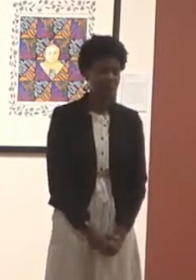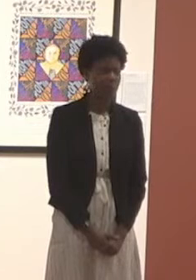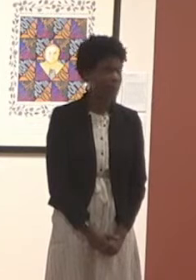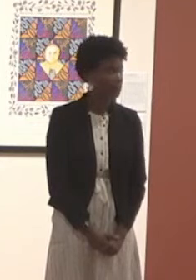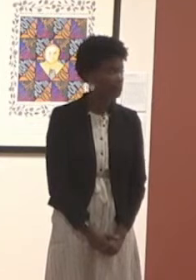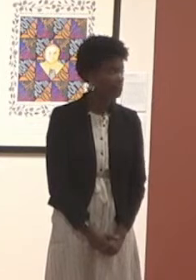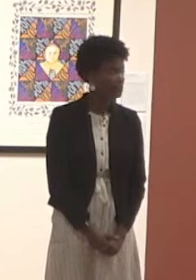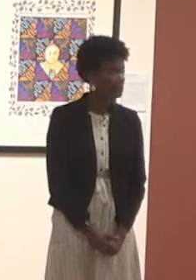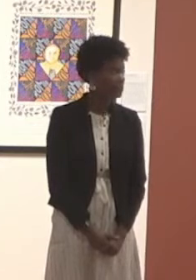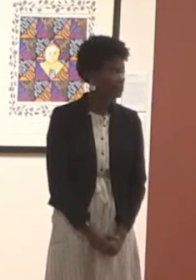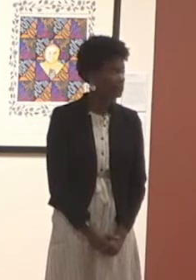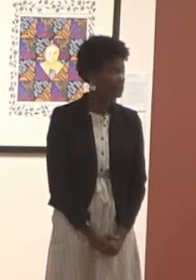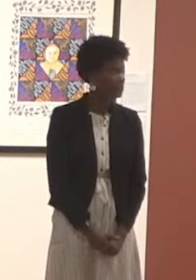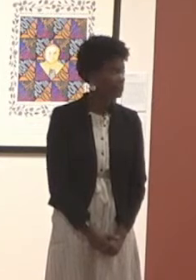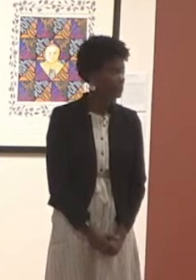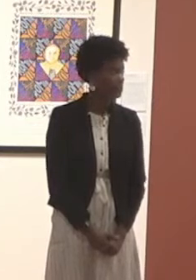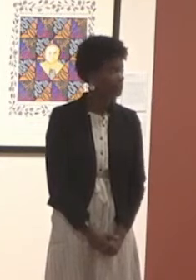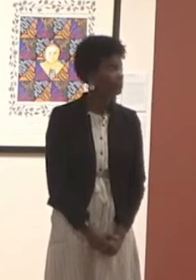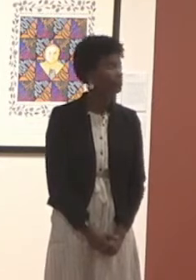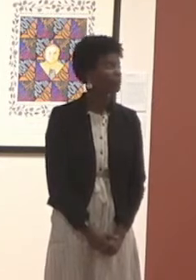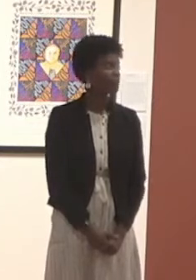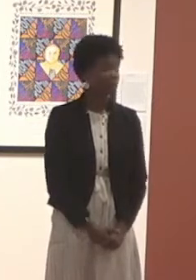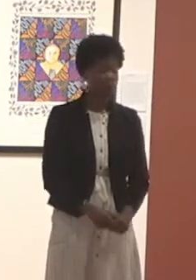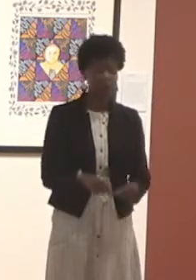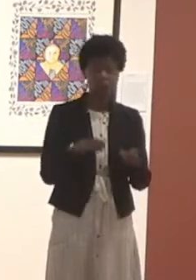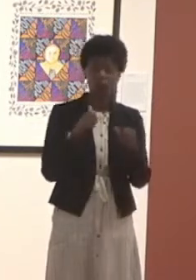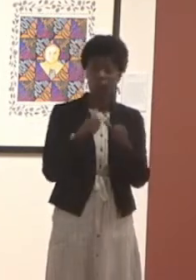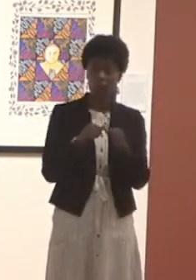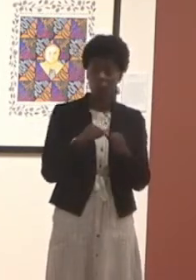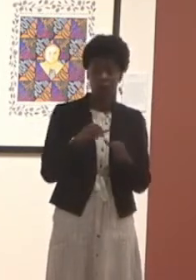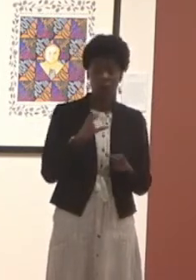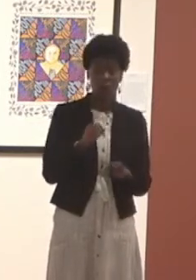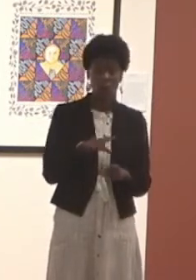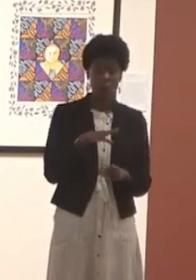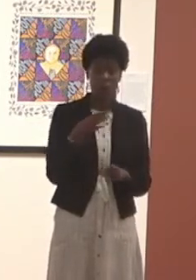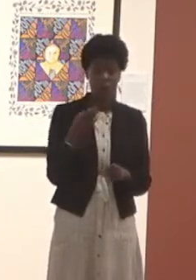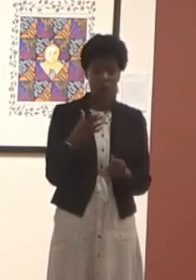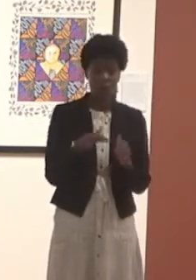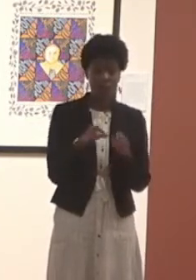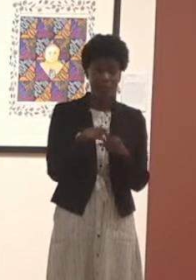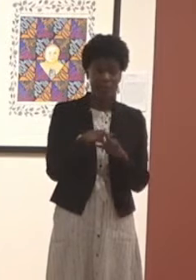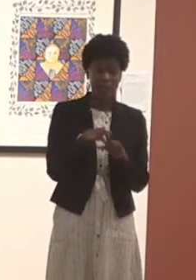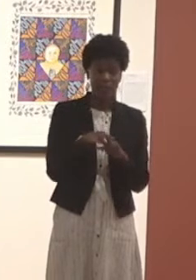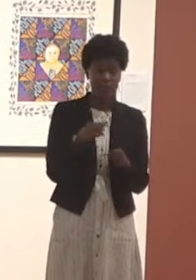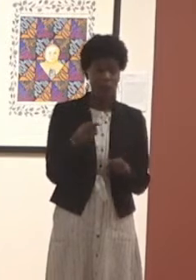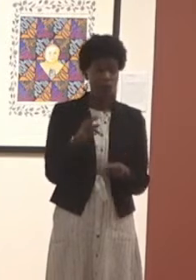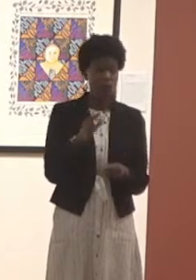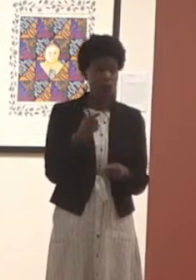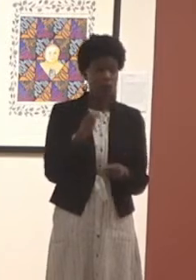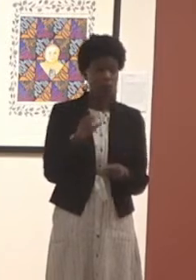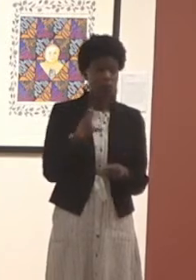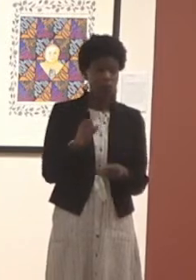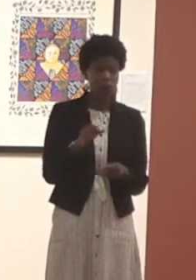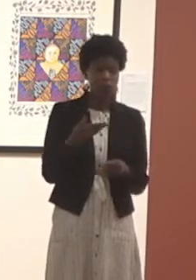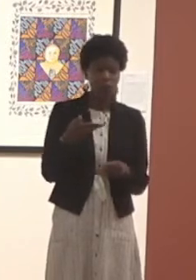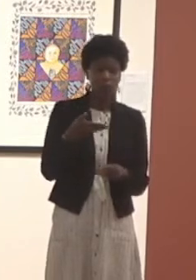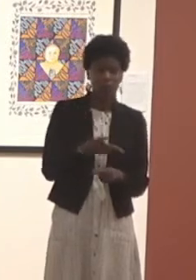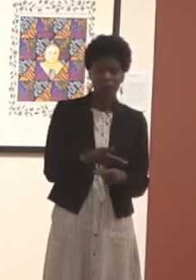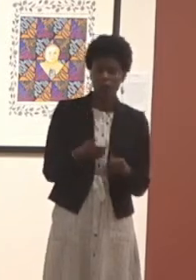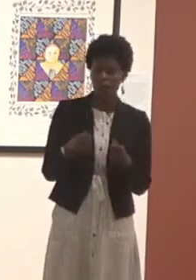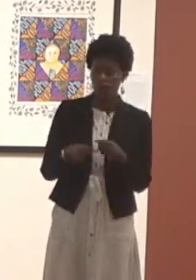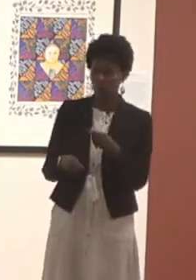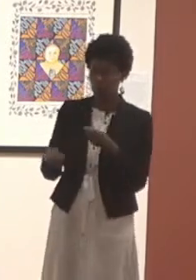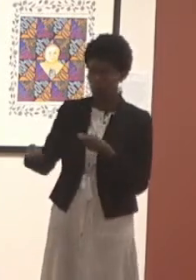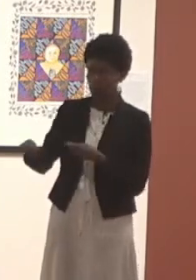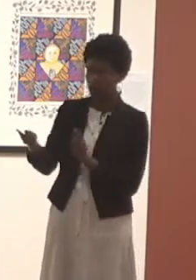This makes me think of when George Bush, when Obama was elected and George Bush was in front of the White House and Obama was coming to a change guard